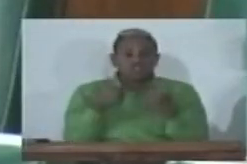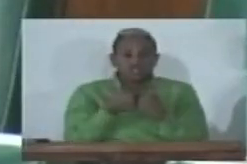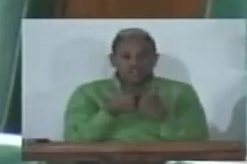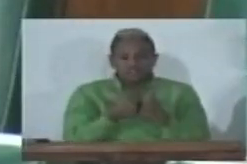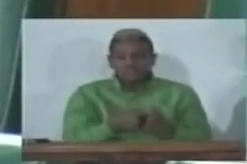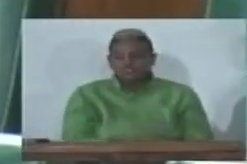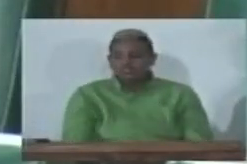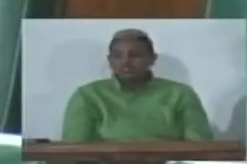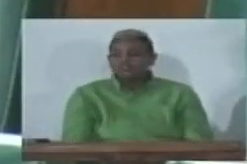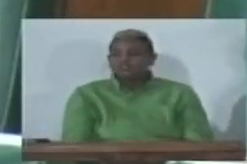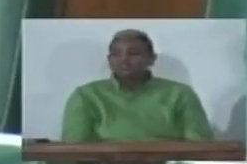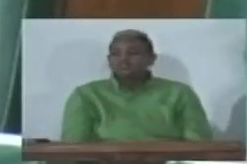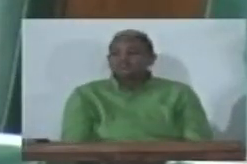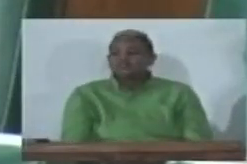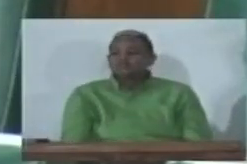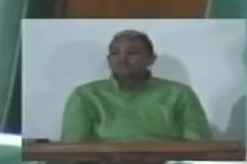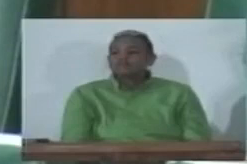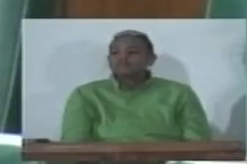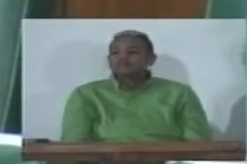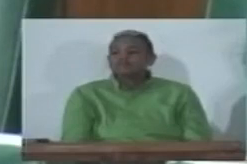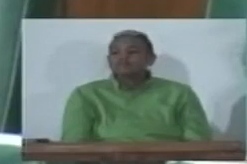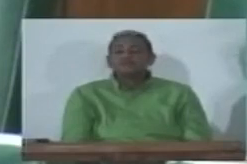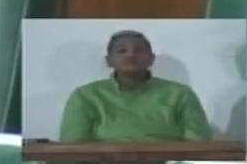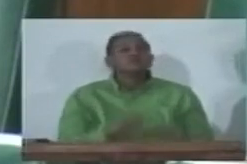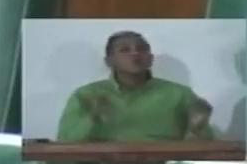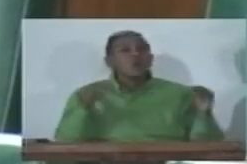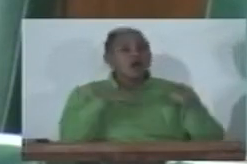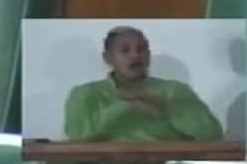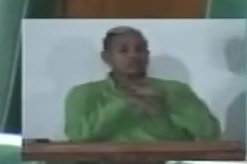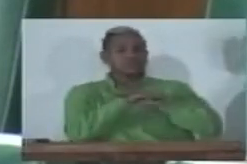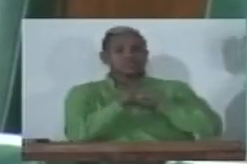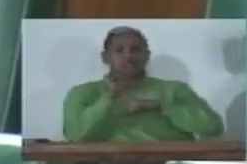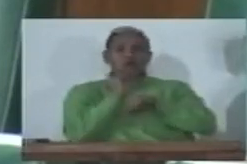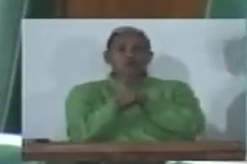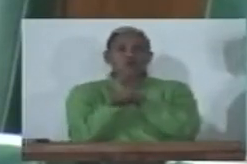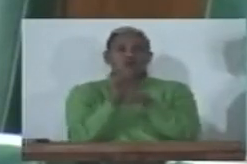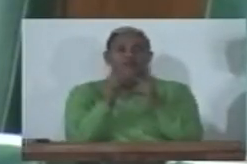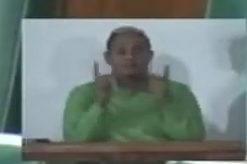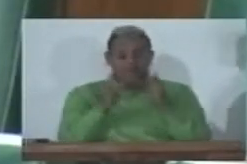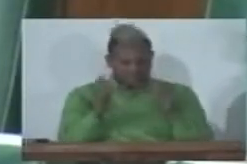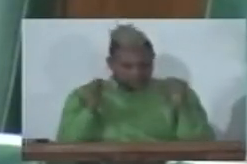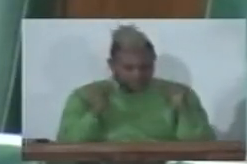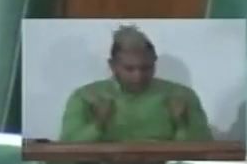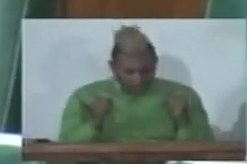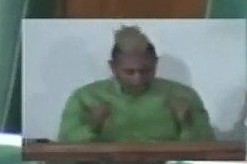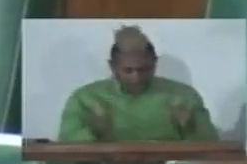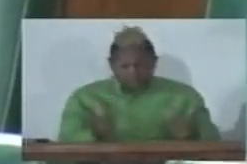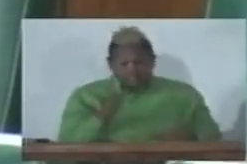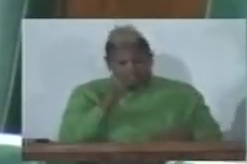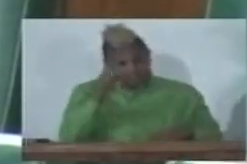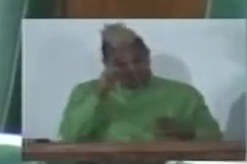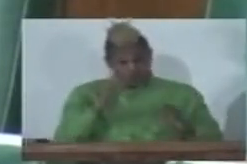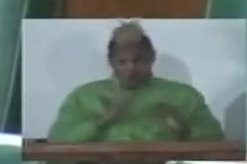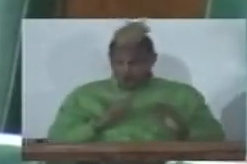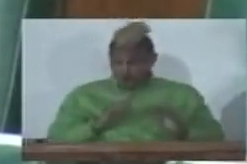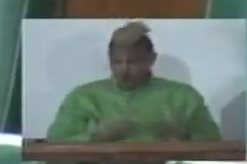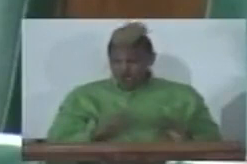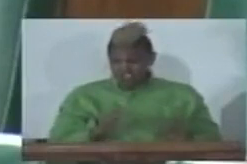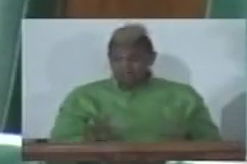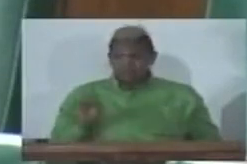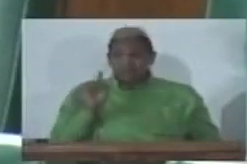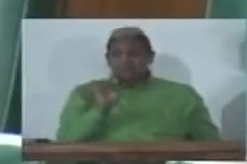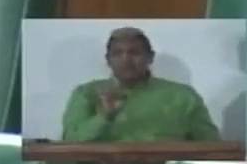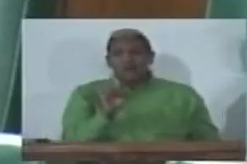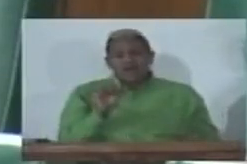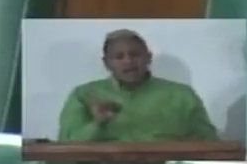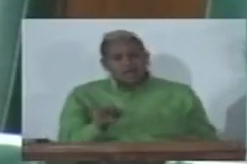The inaccessibility at workplace. Not even for the customers to be able